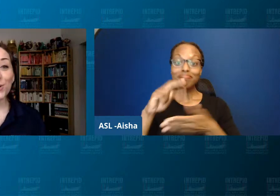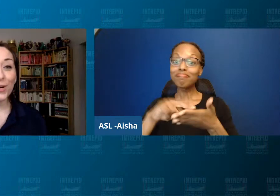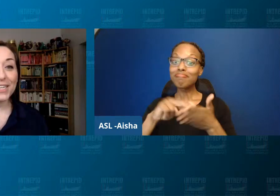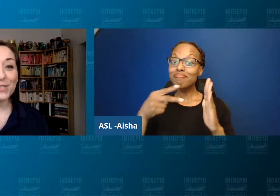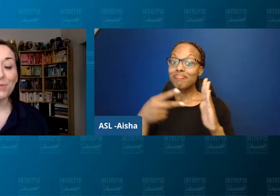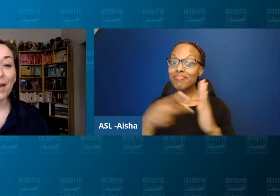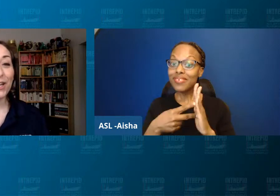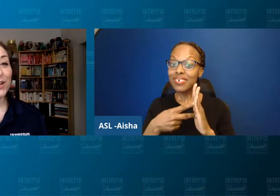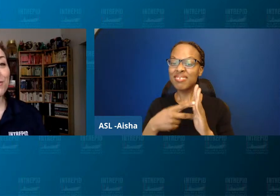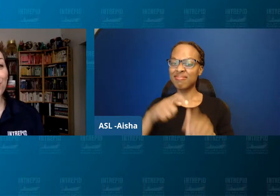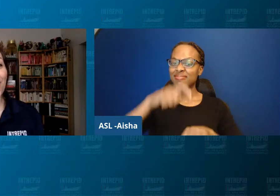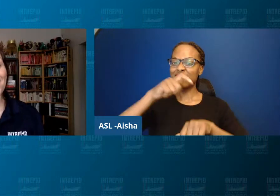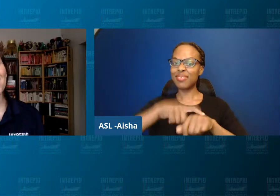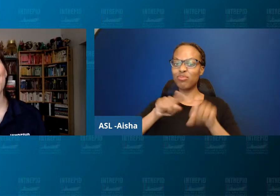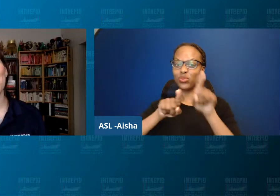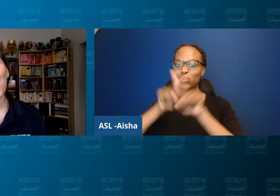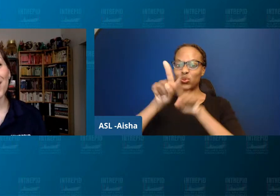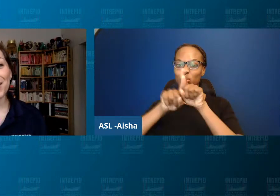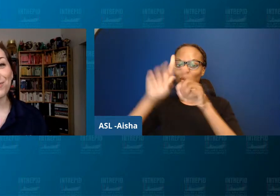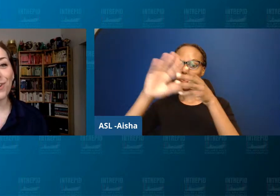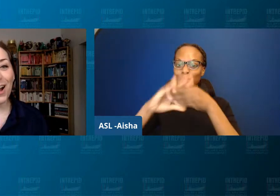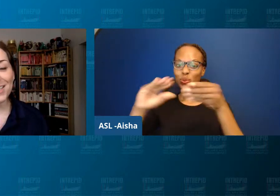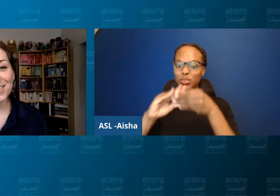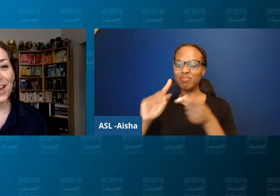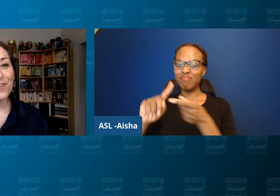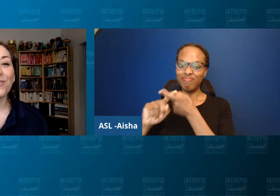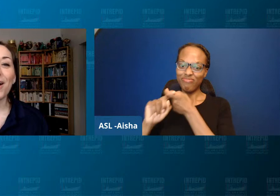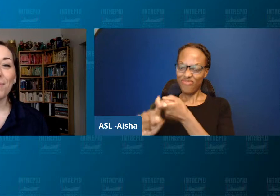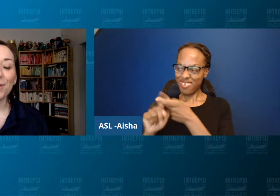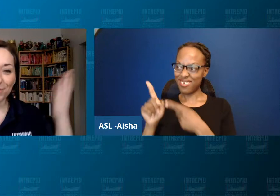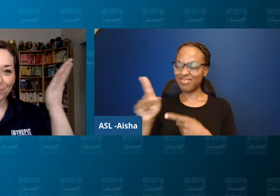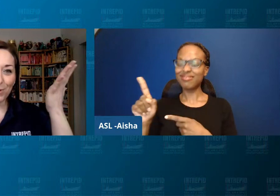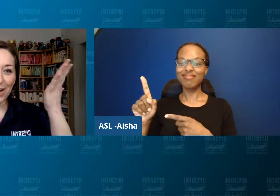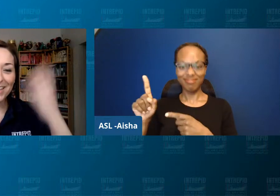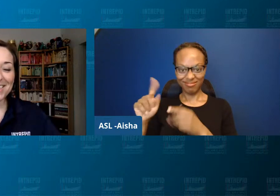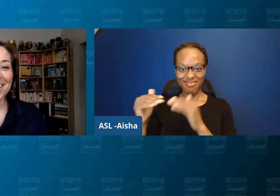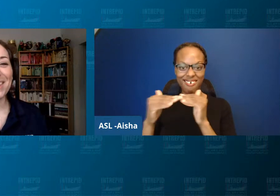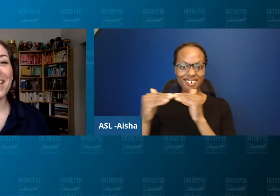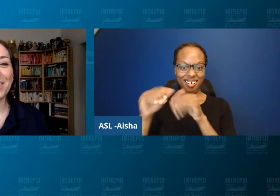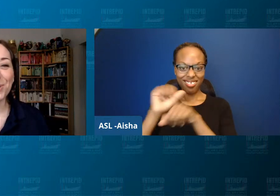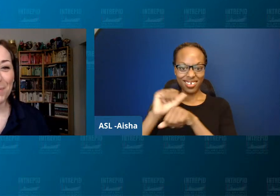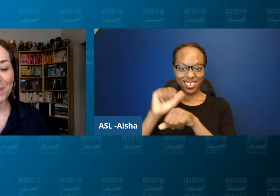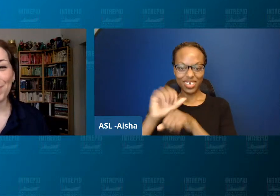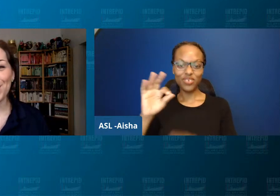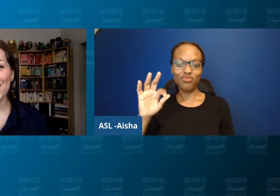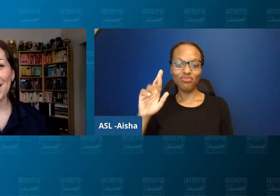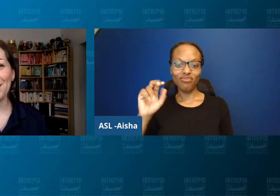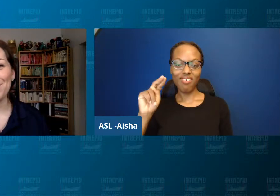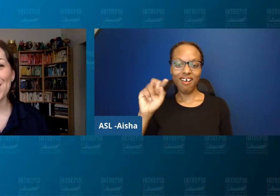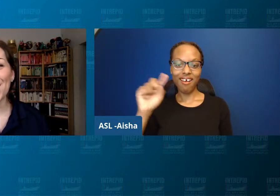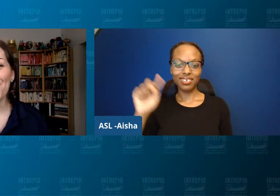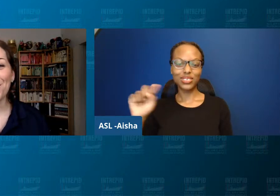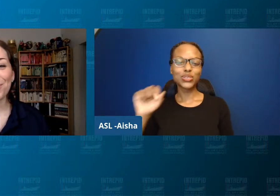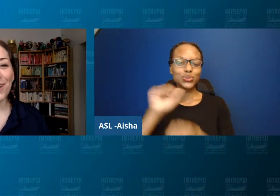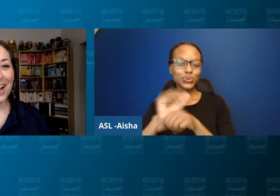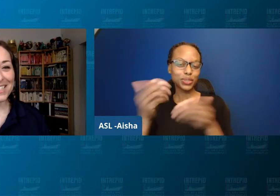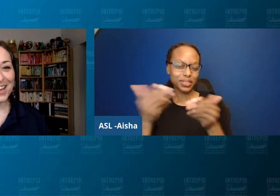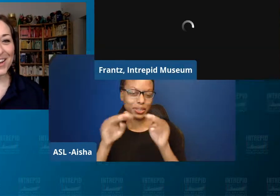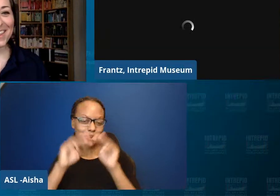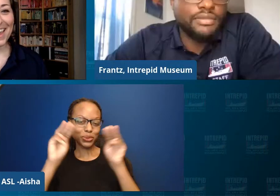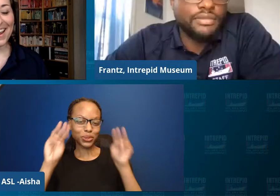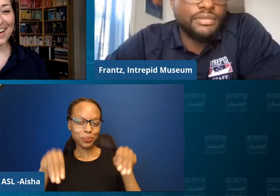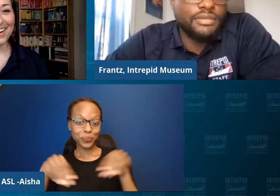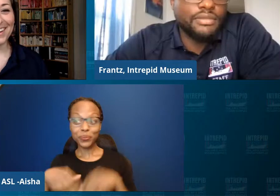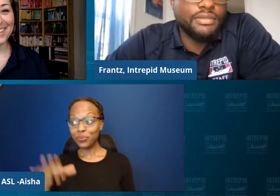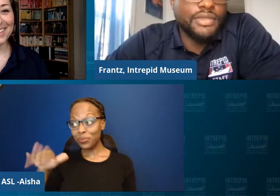star stories with my good friend and colleague Franz from, where else? The Intrepid Museum. So, Franz,